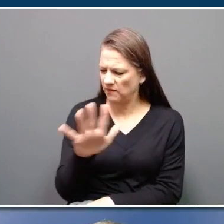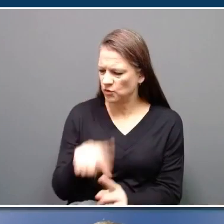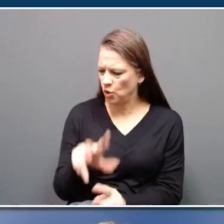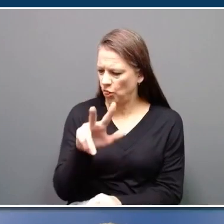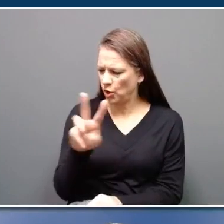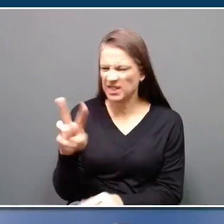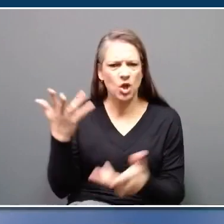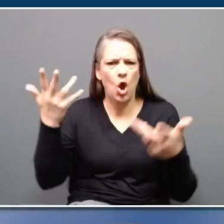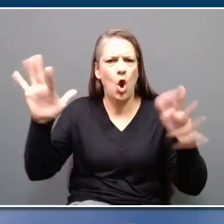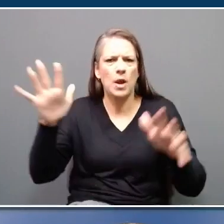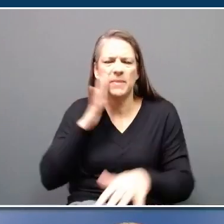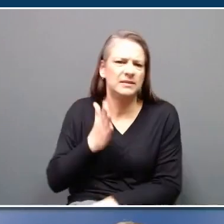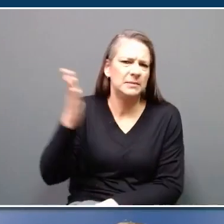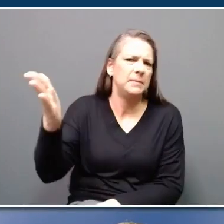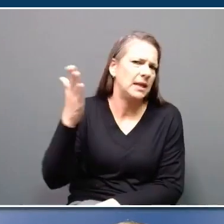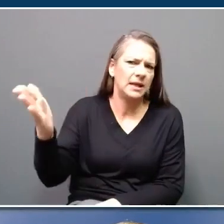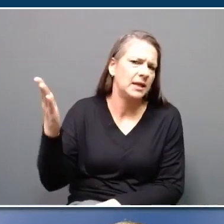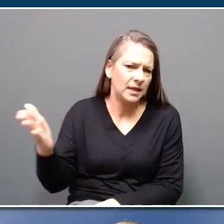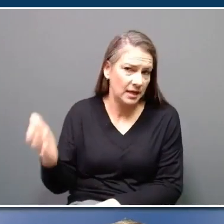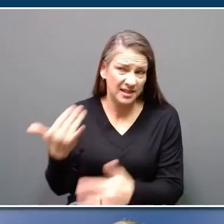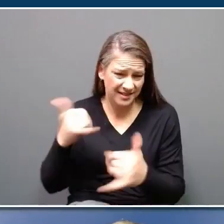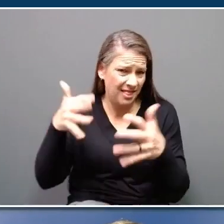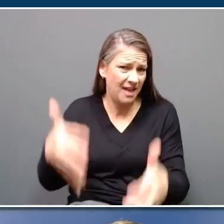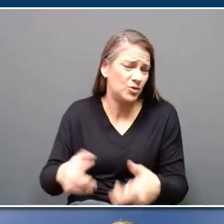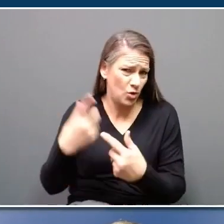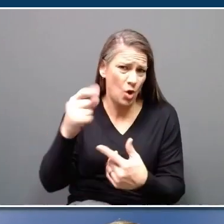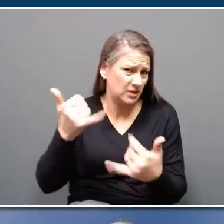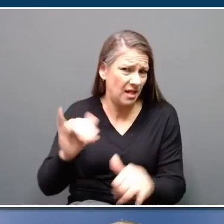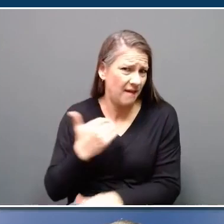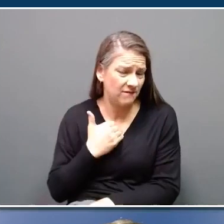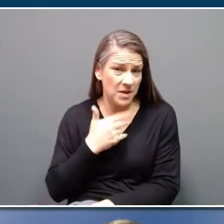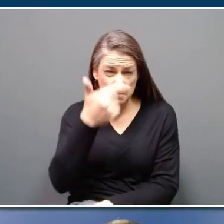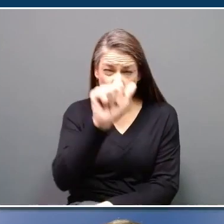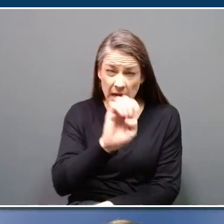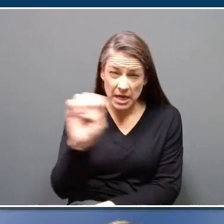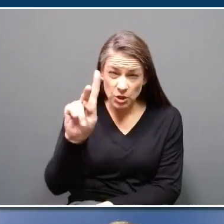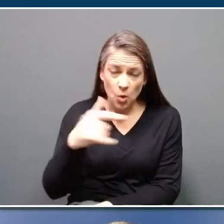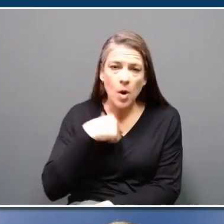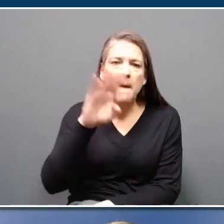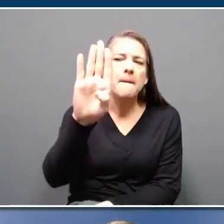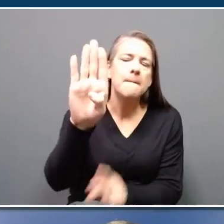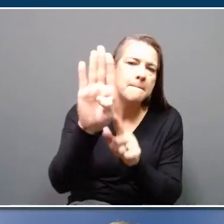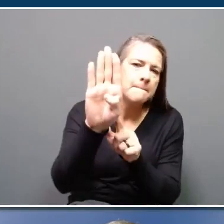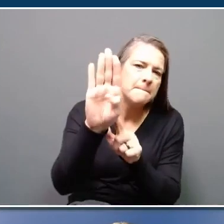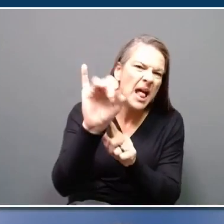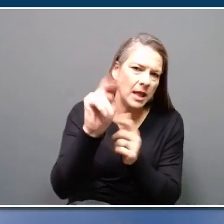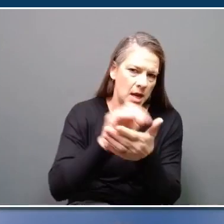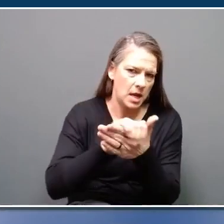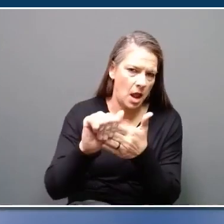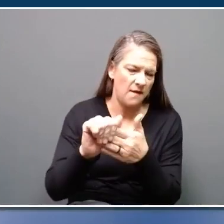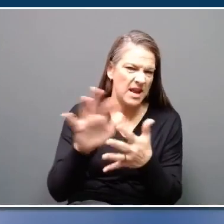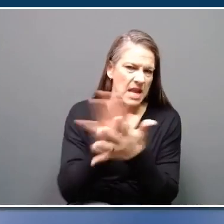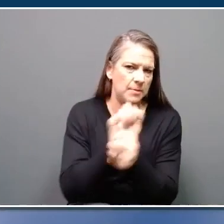been submitted, and more is to come. Remember, in Eastern Kentucky, we had $1 billion worth of damage to our wastewater and water